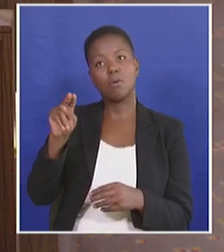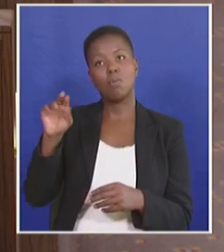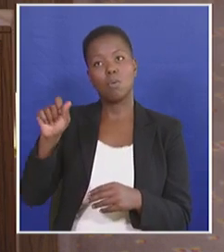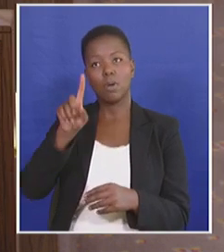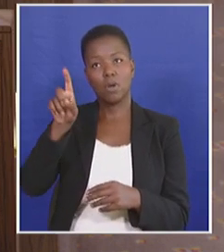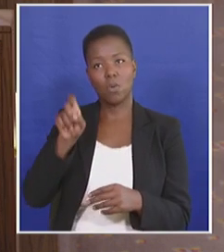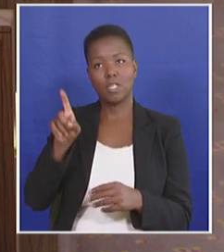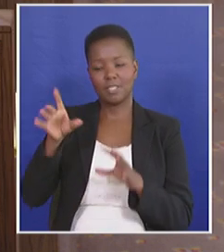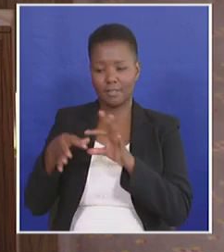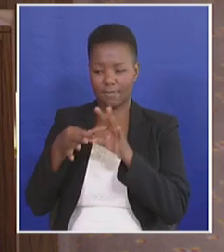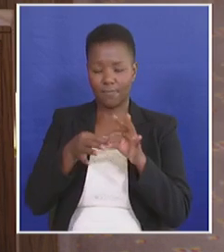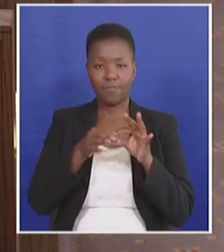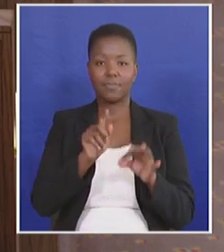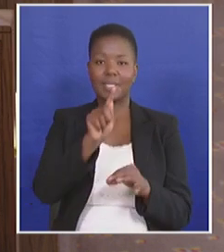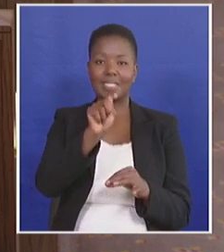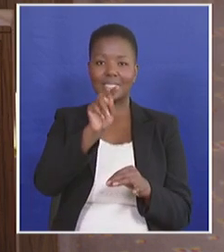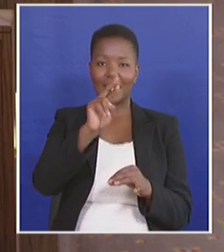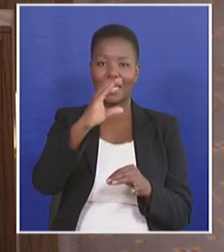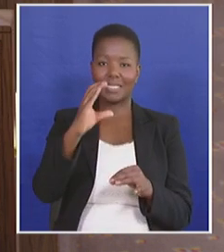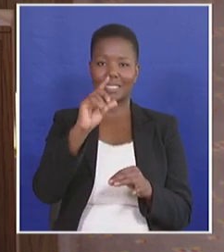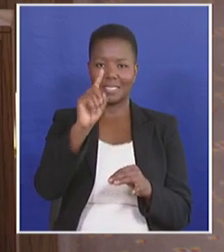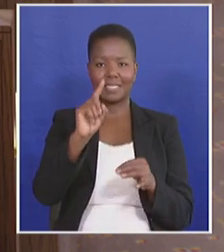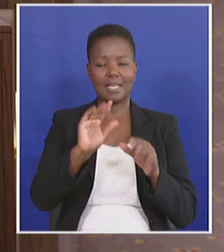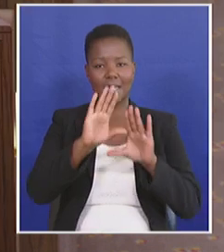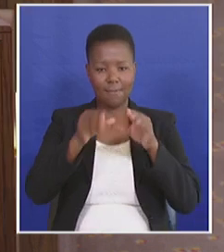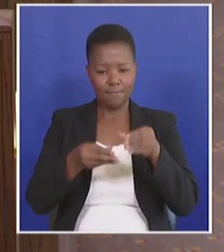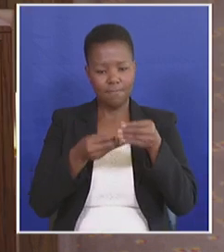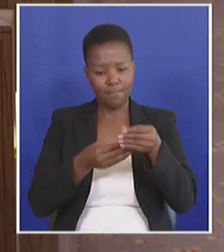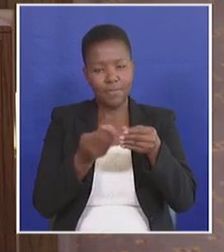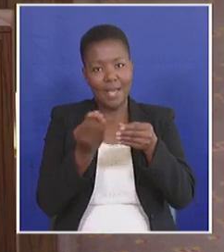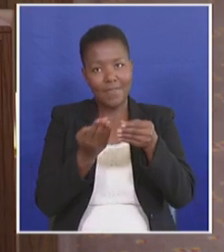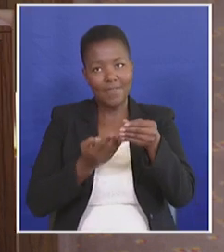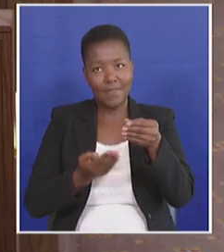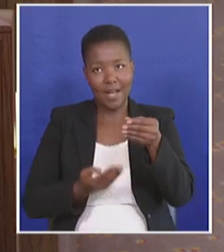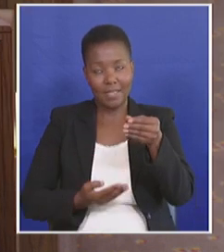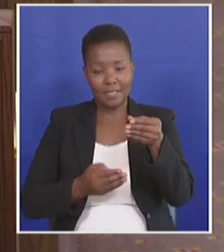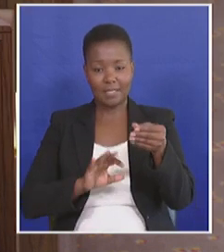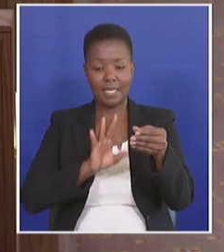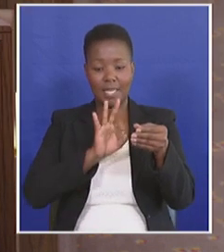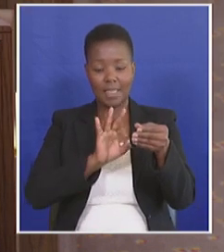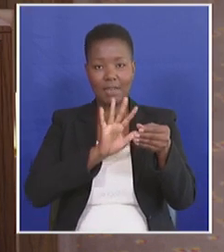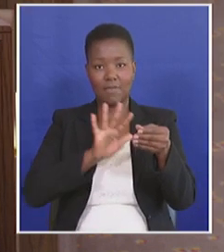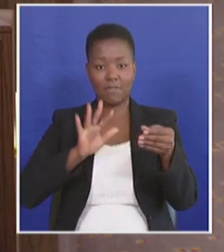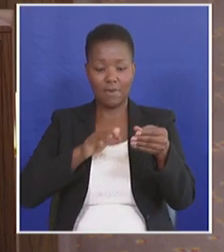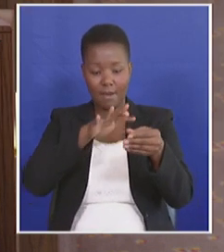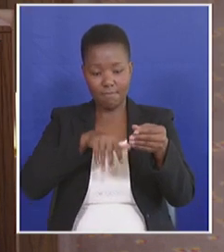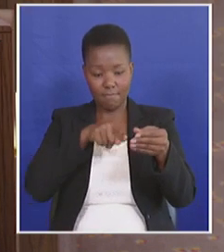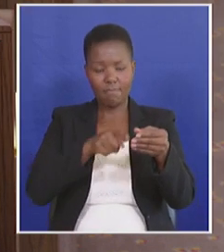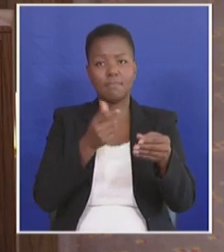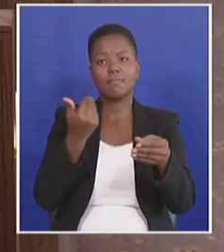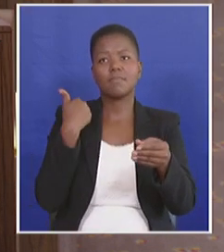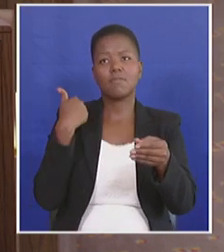the TRC giving files. He said 350 files of apartheid officials and